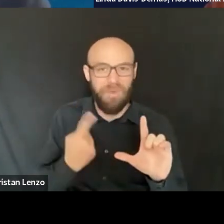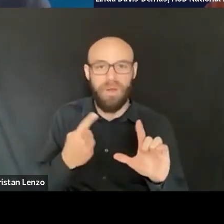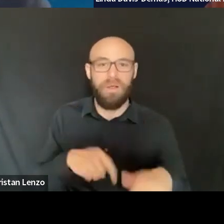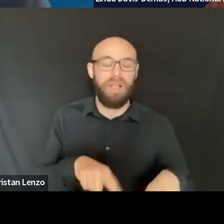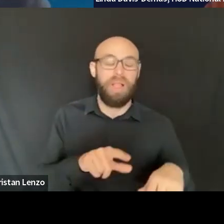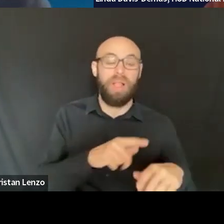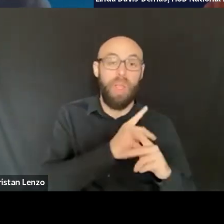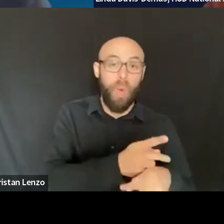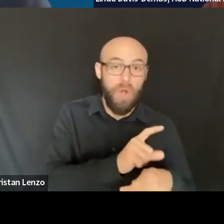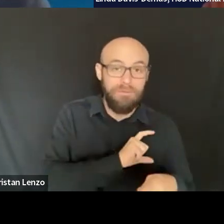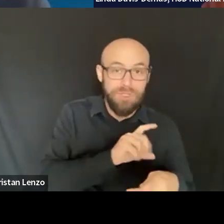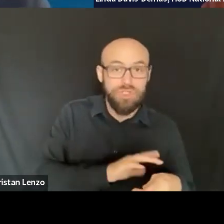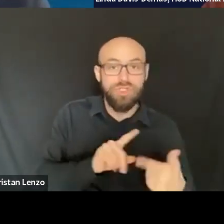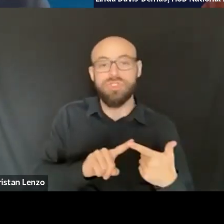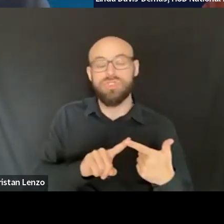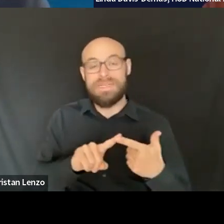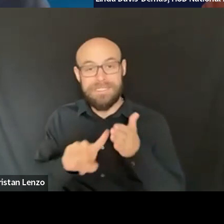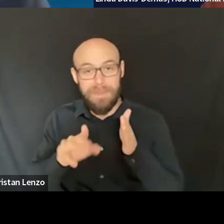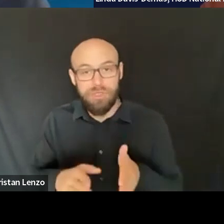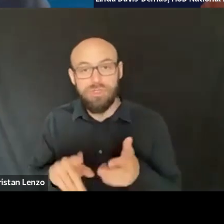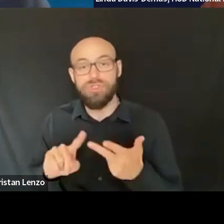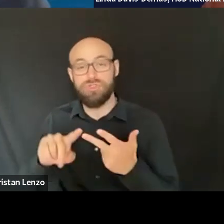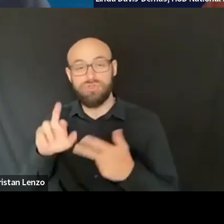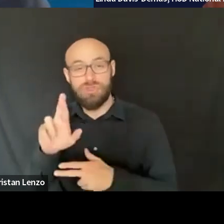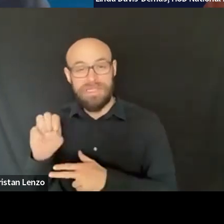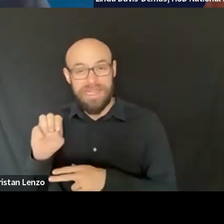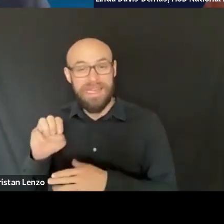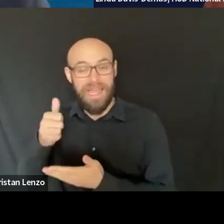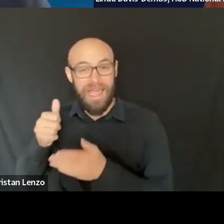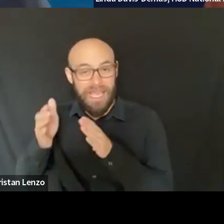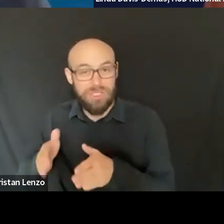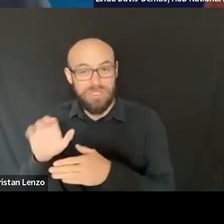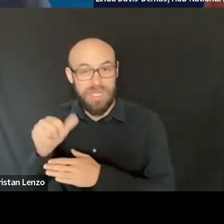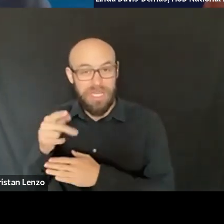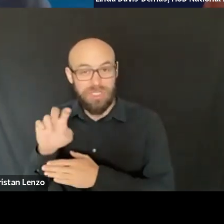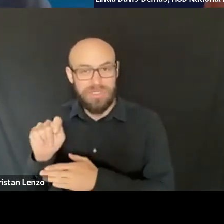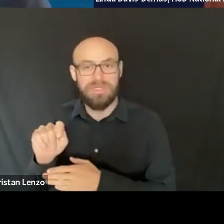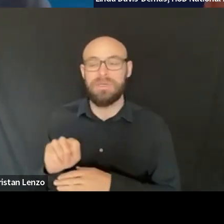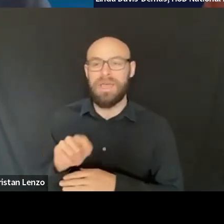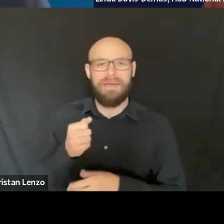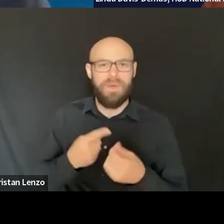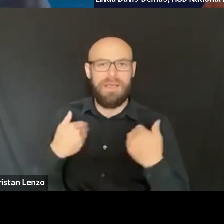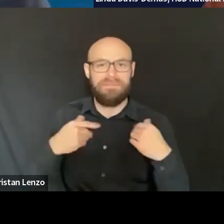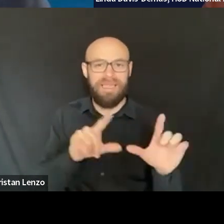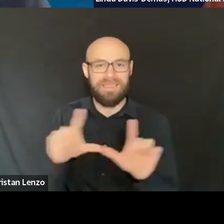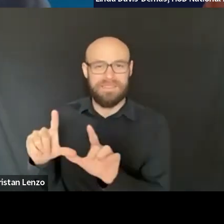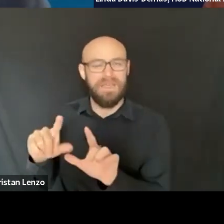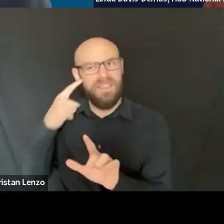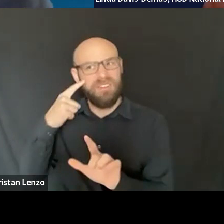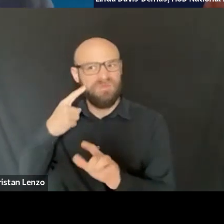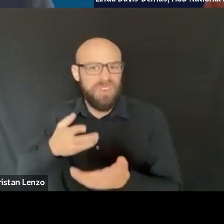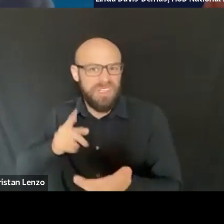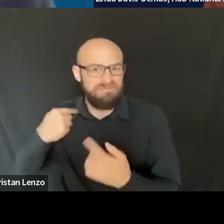inspectors, real estate agents, and it was really just a matter of time for housing counselors to be a part of that. I think it elevates